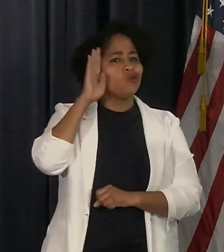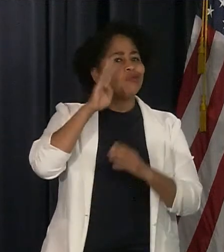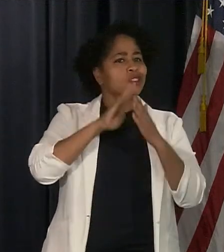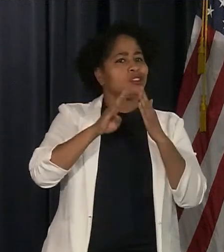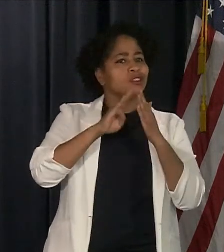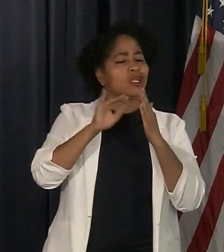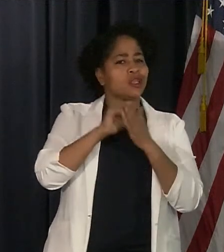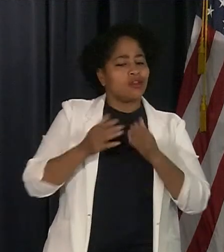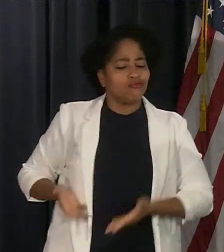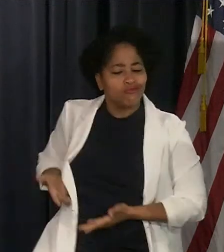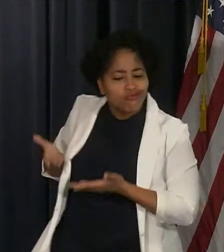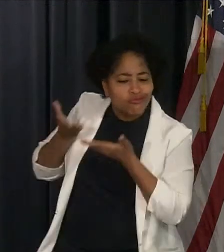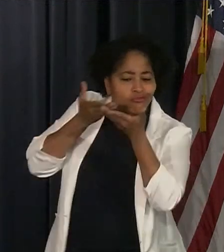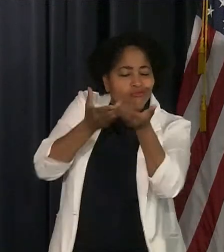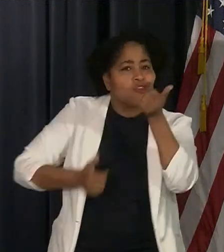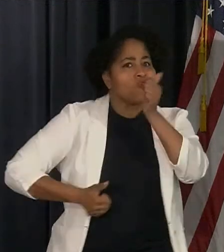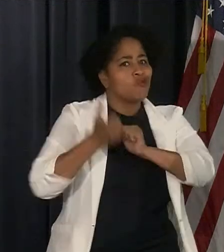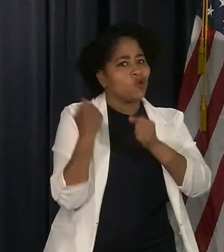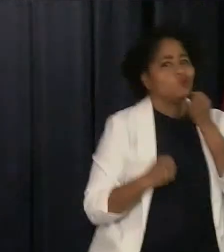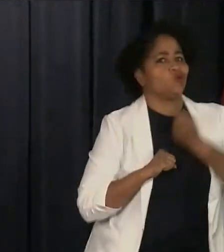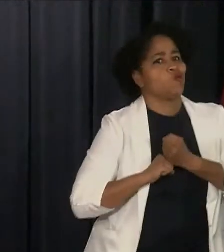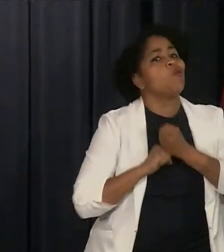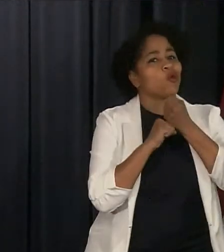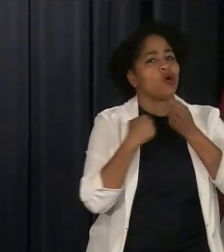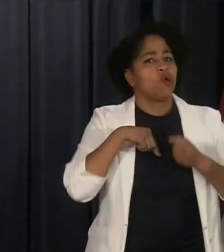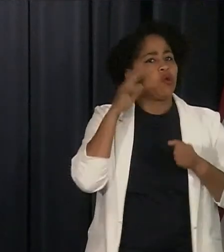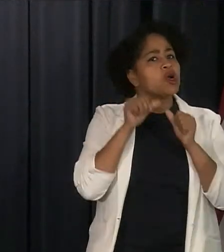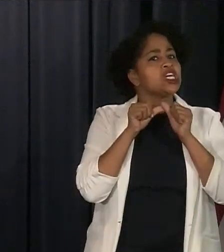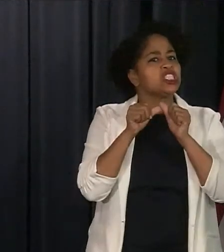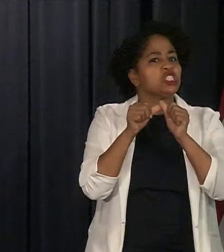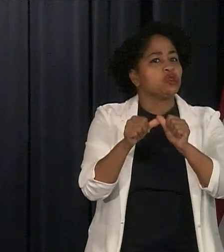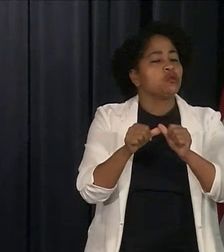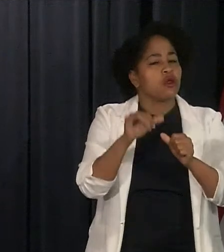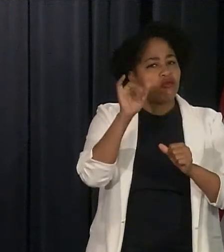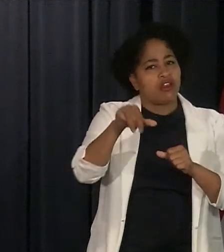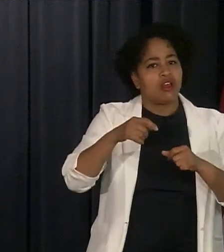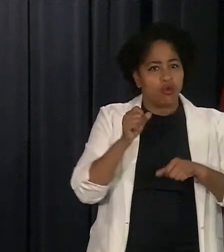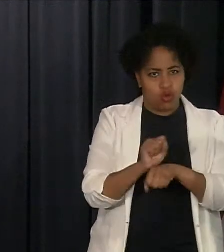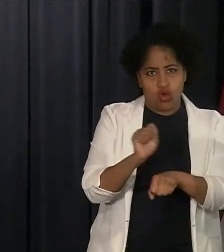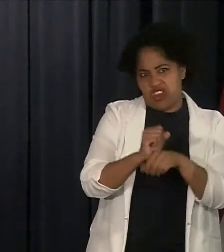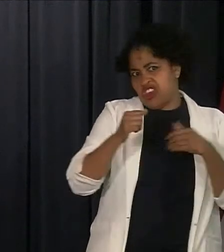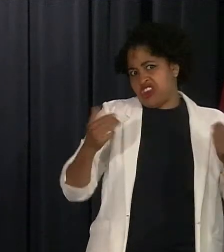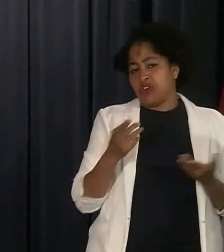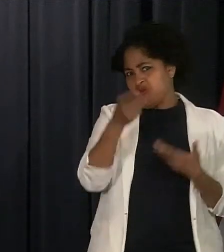you the most support, and we will be continuing that effort here.